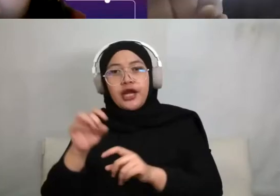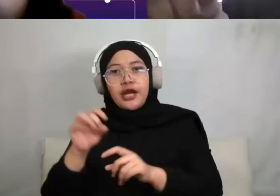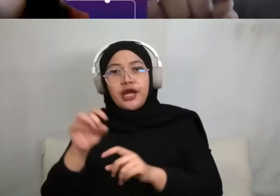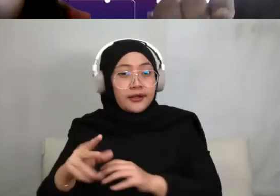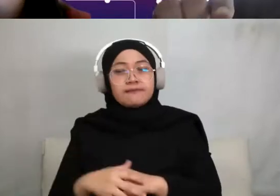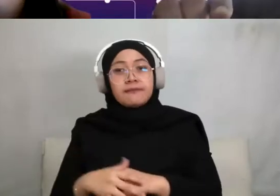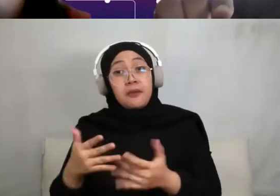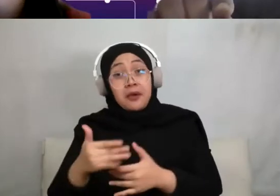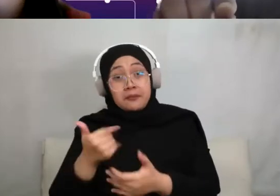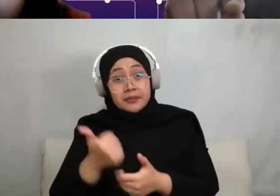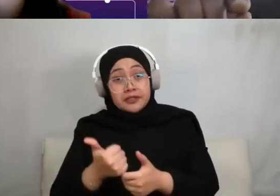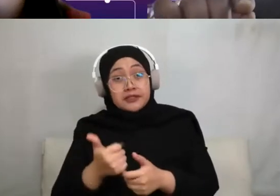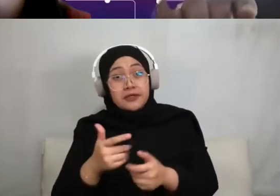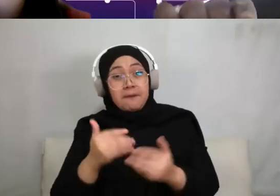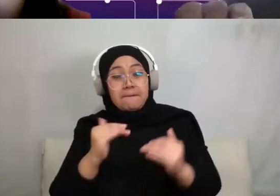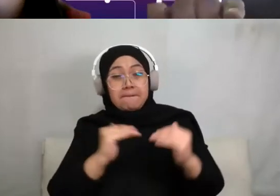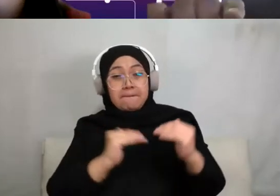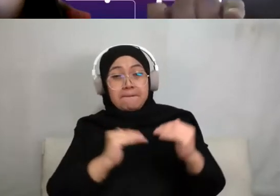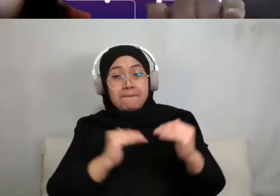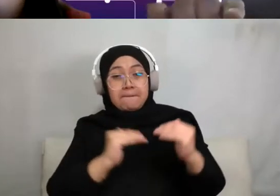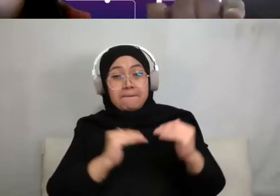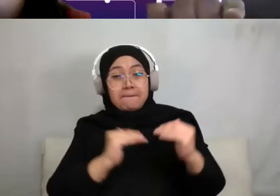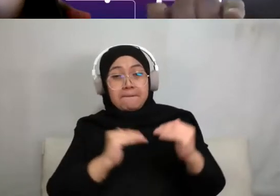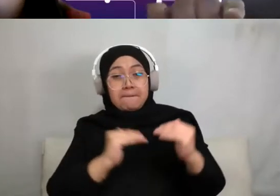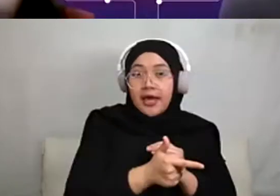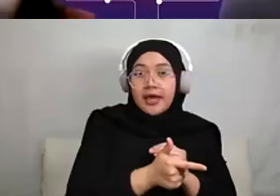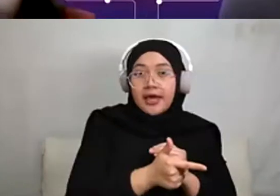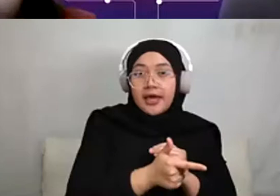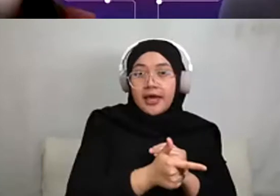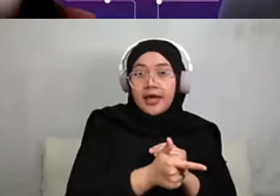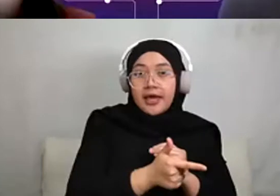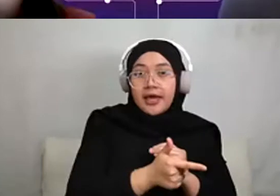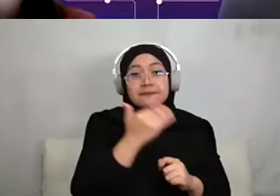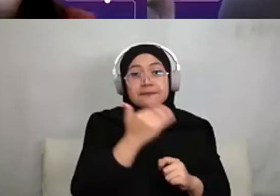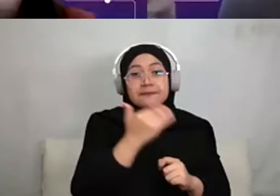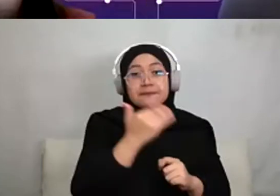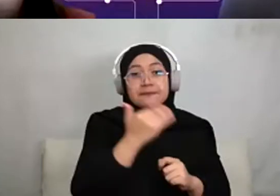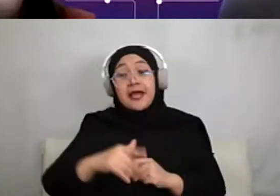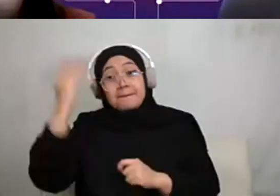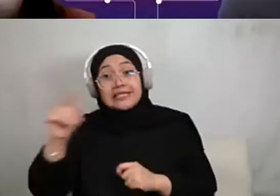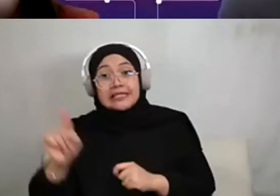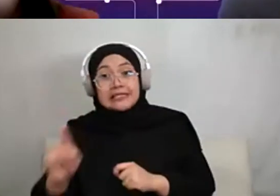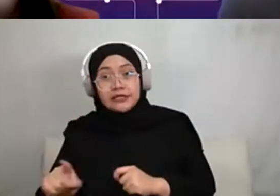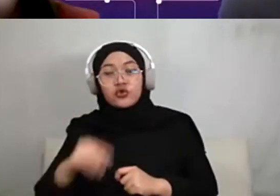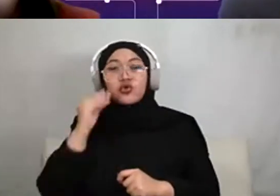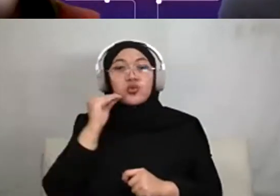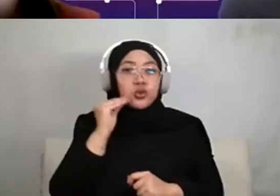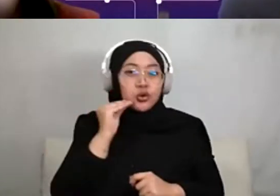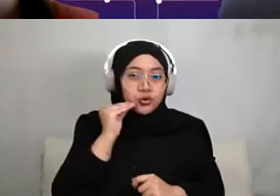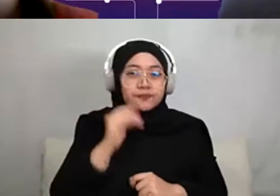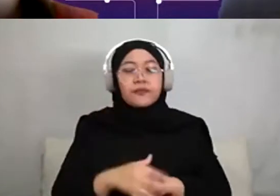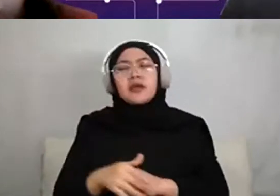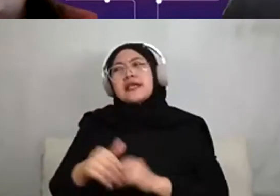of maintenance of ICE bus for a period of entire its lifetime, electric buses are cheaper compared